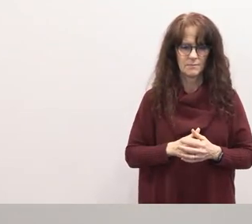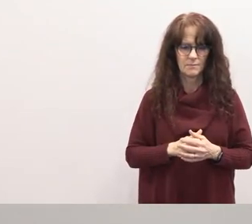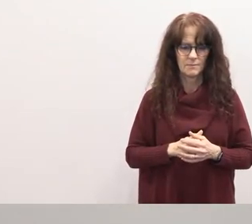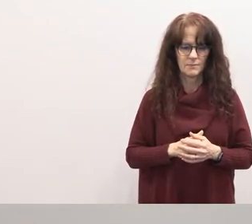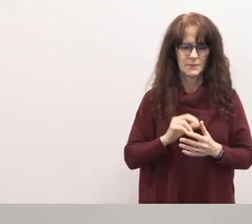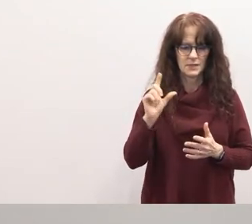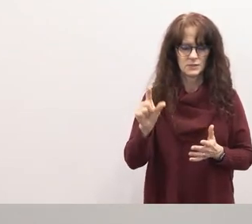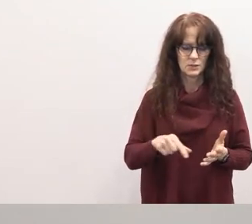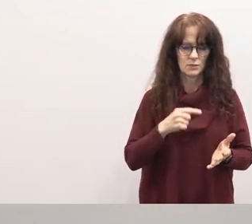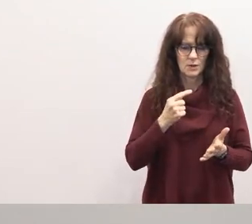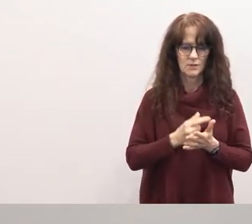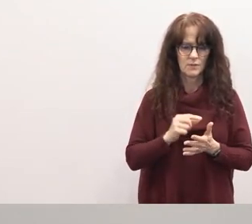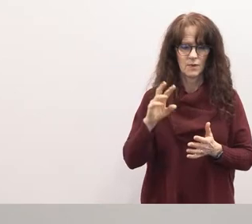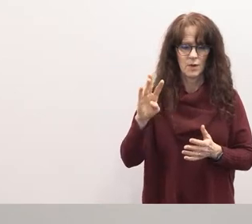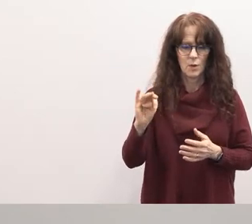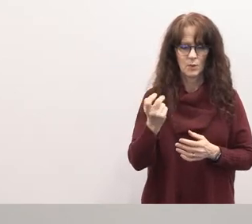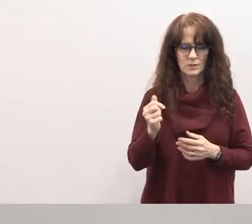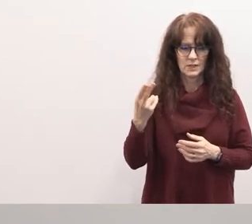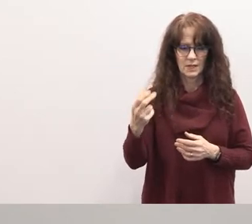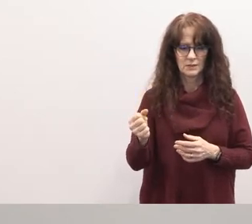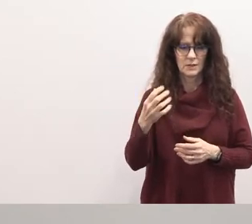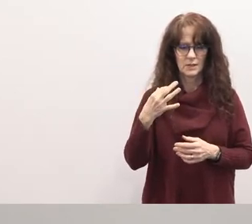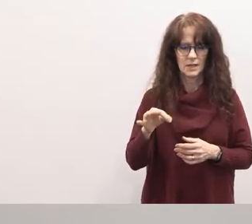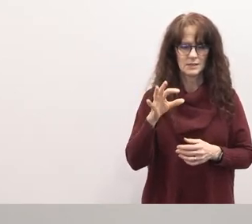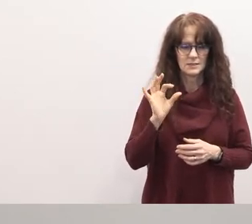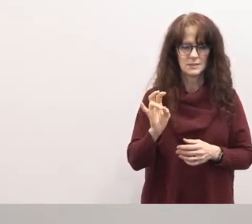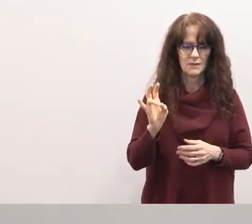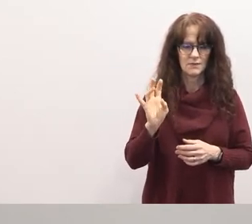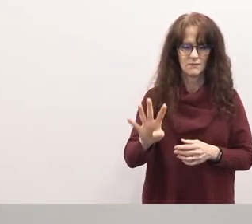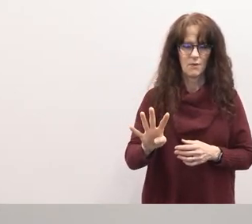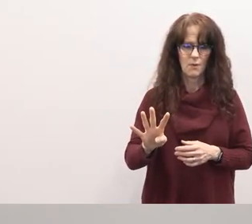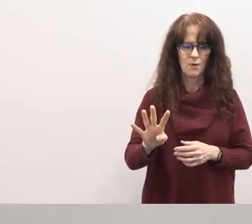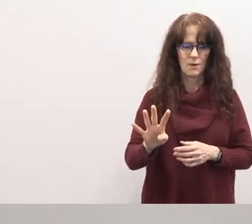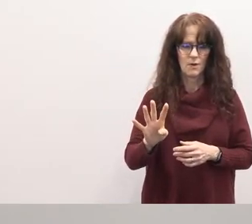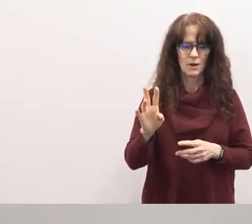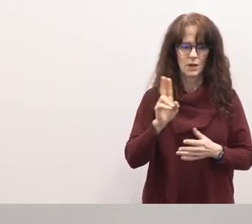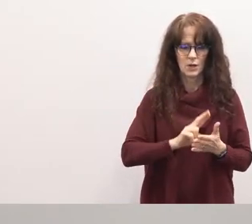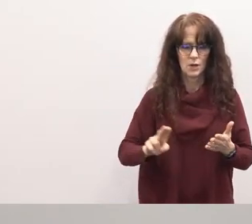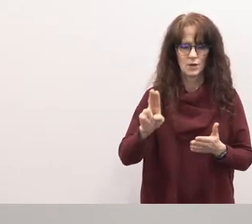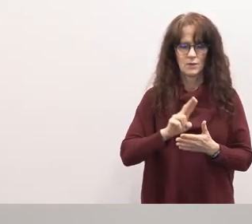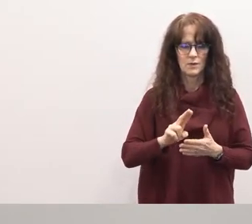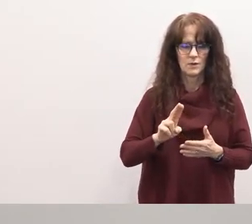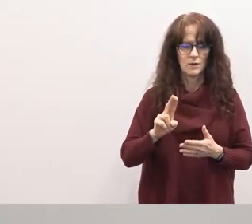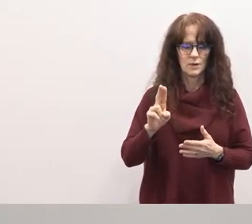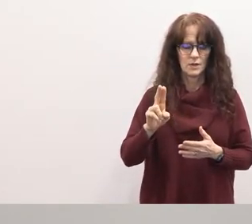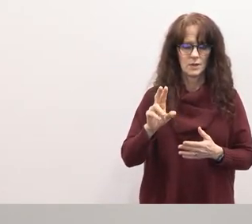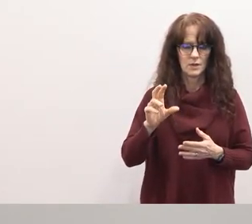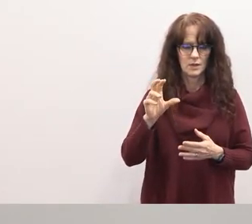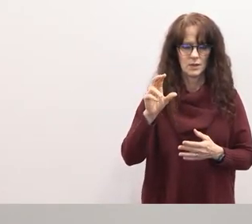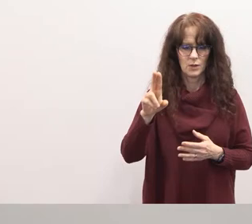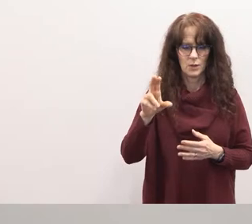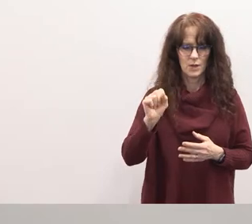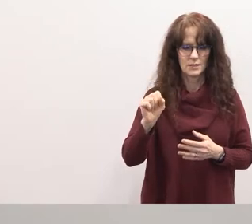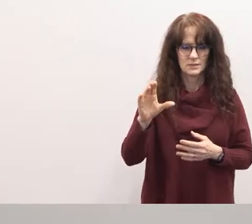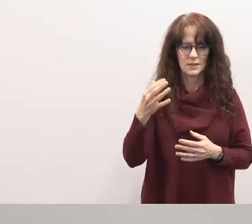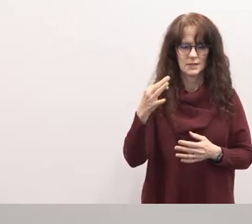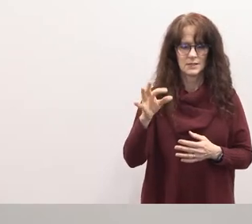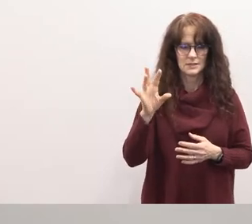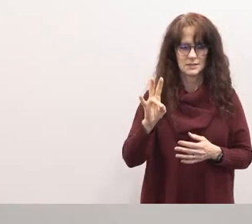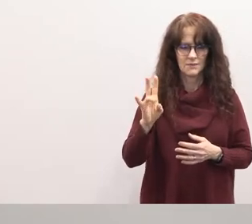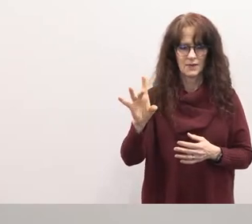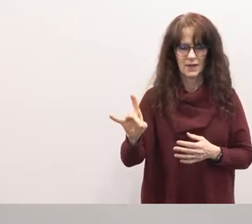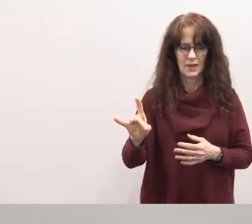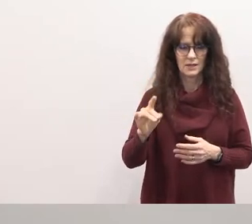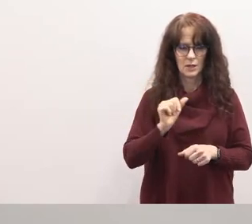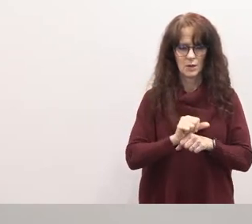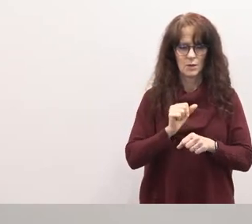After graduating from Wilson High School in 1974, and then the University of Southern California in 1978, she